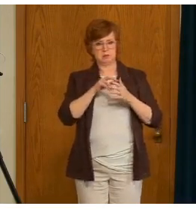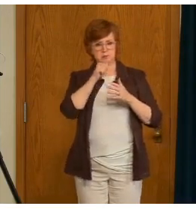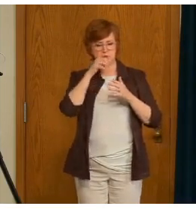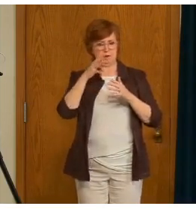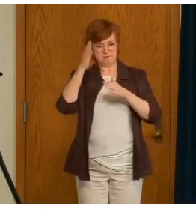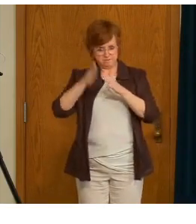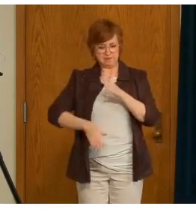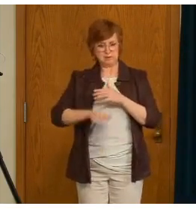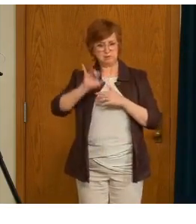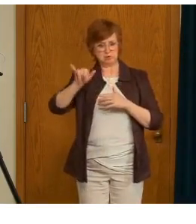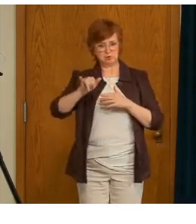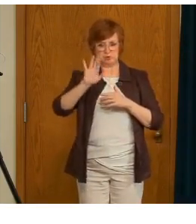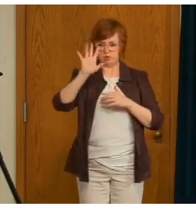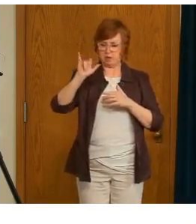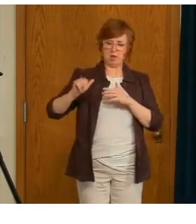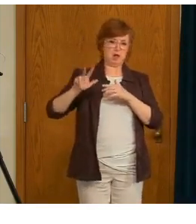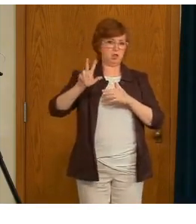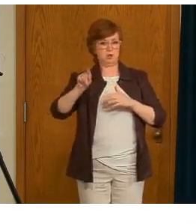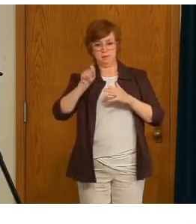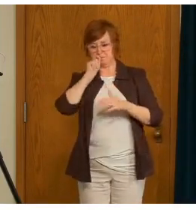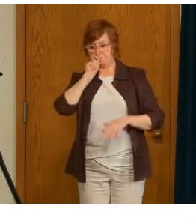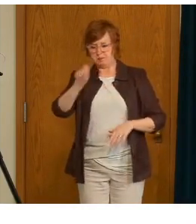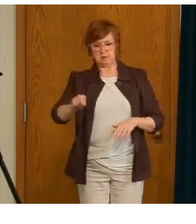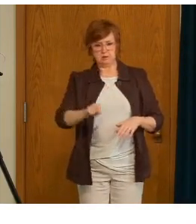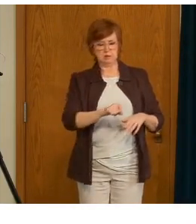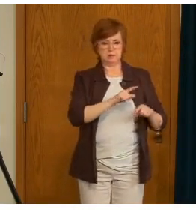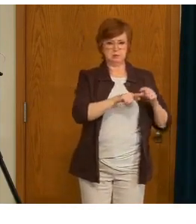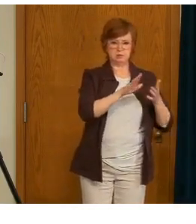why isn't the reopening plan looking at second doses,